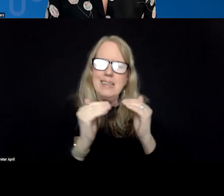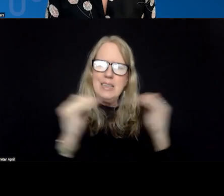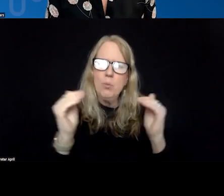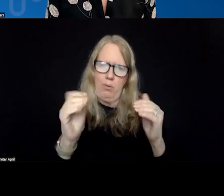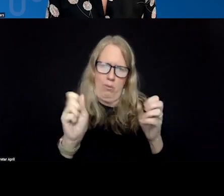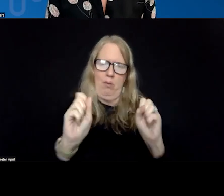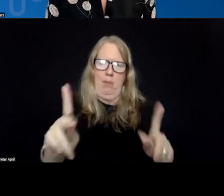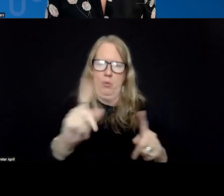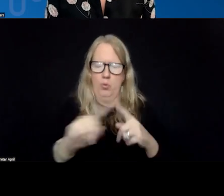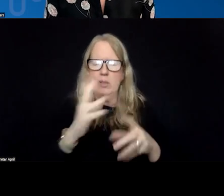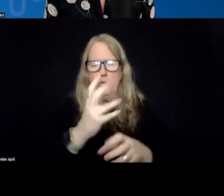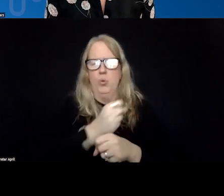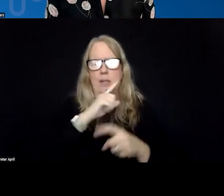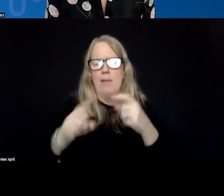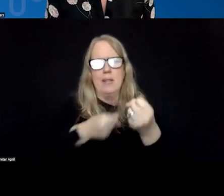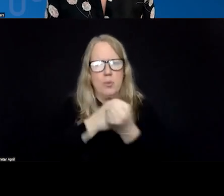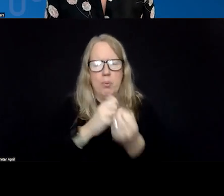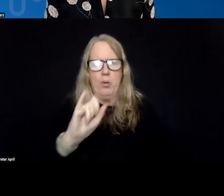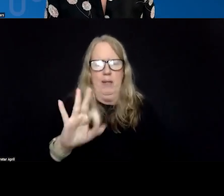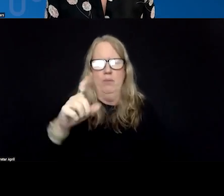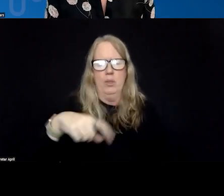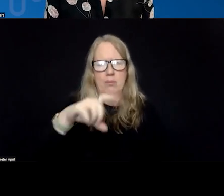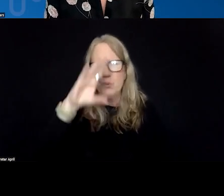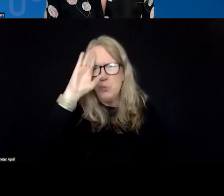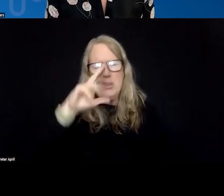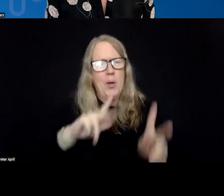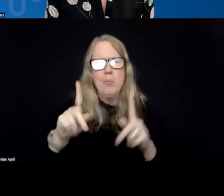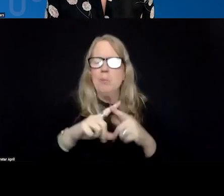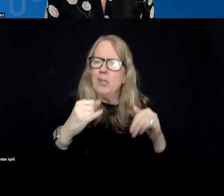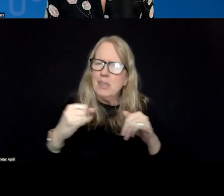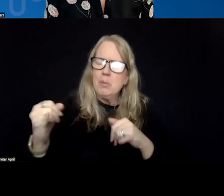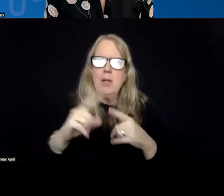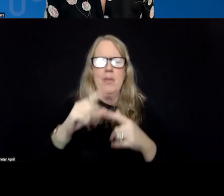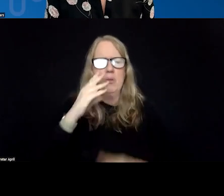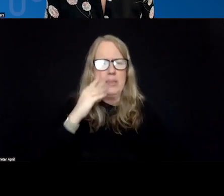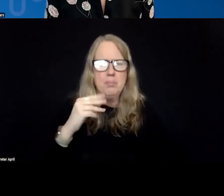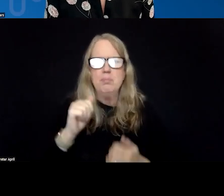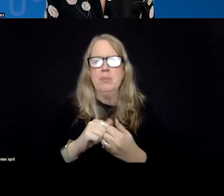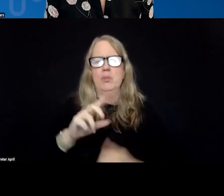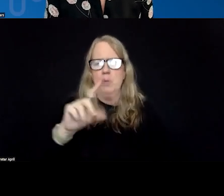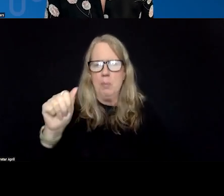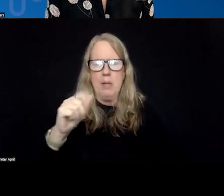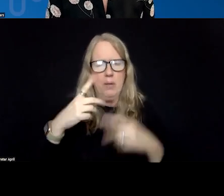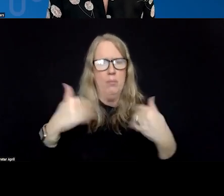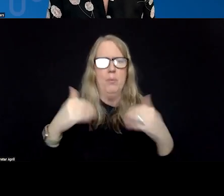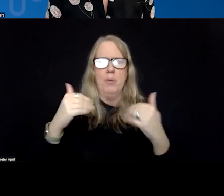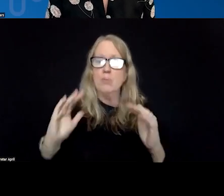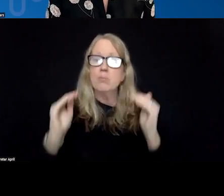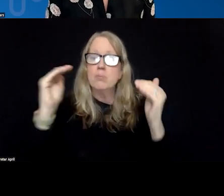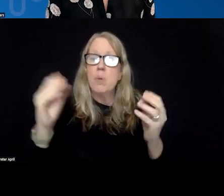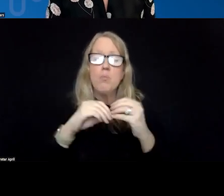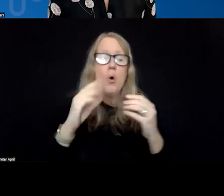crisis supports when they need it. We know that individuals with disabilities experience mental health at a higher incidence even than the general